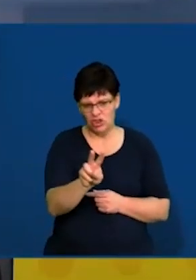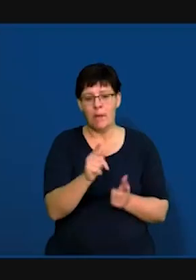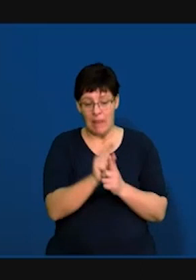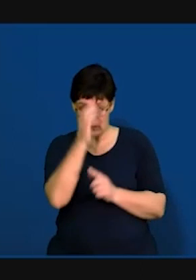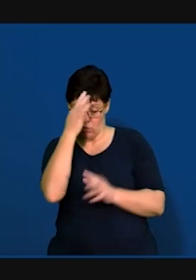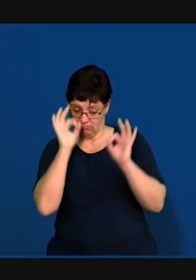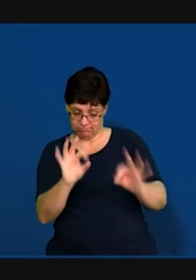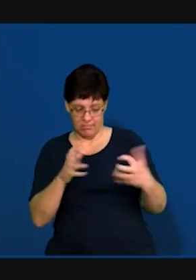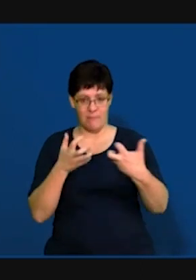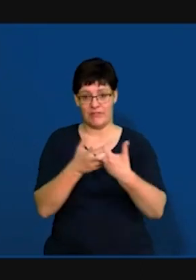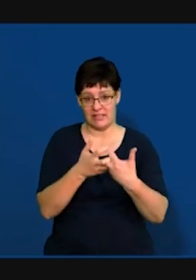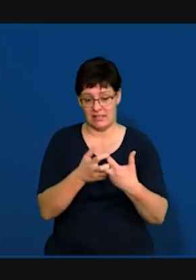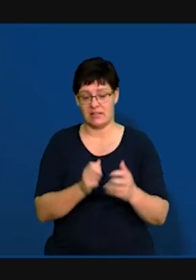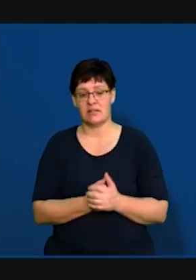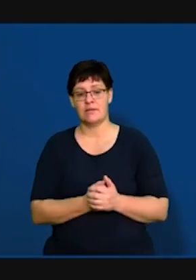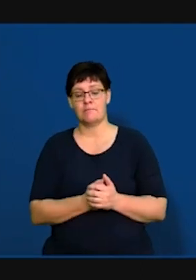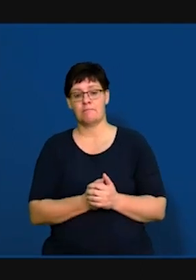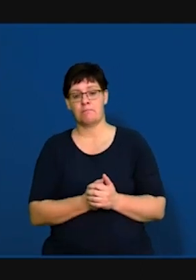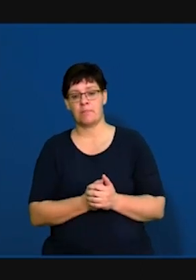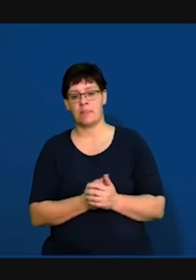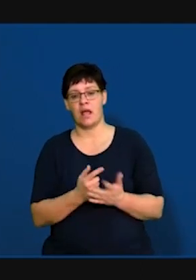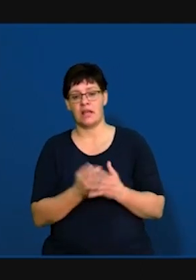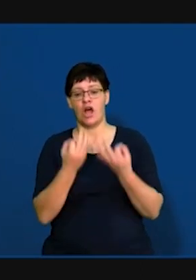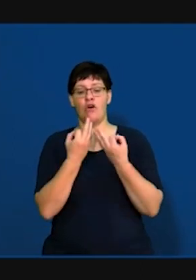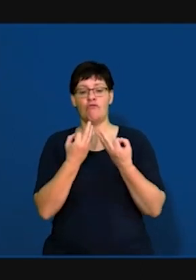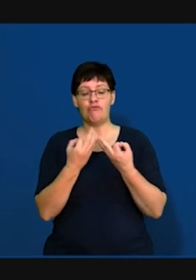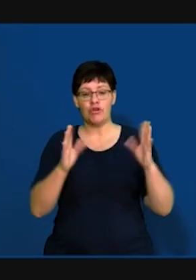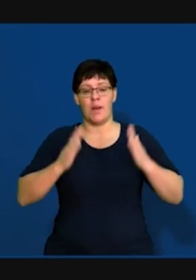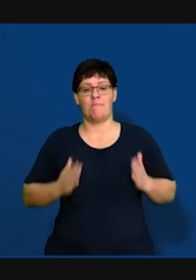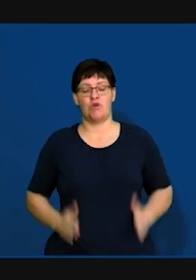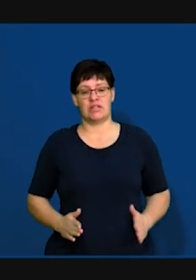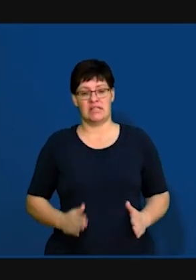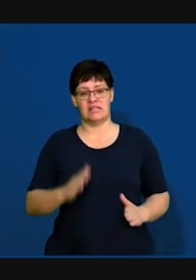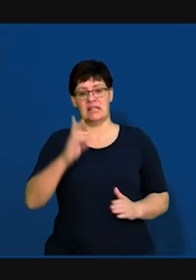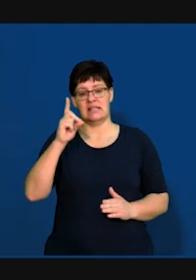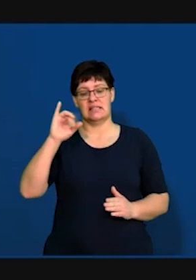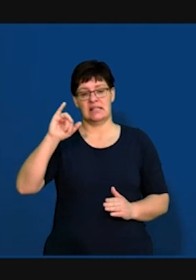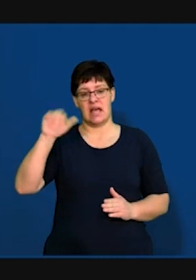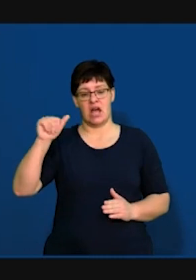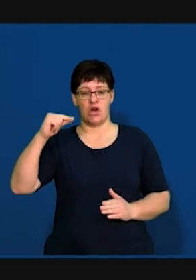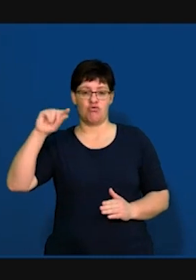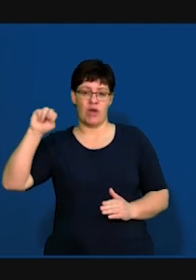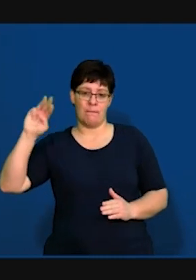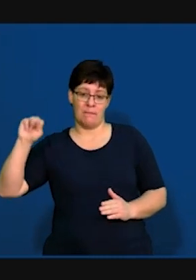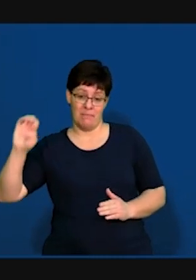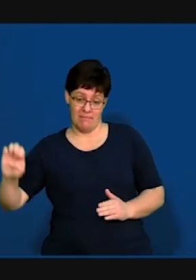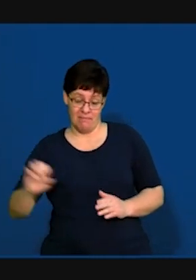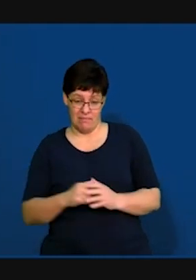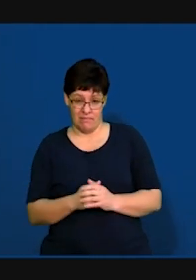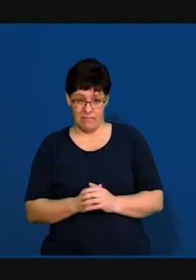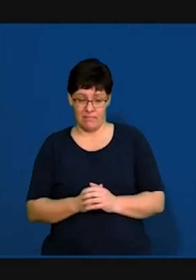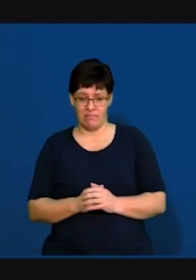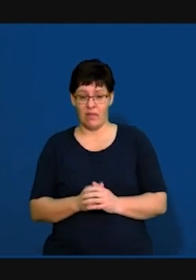to mind. And then the most important one, the free body diagrams. When you talk of the free body diagrams, you'd